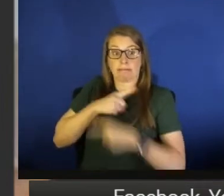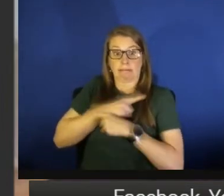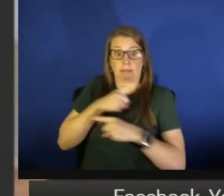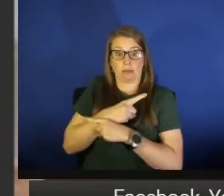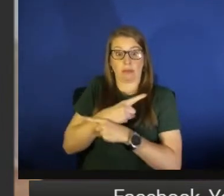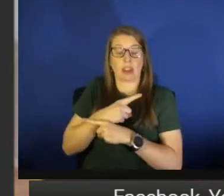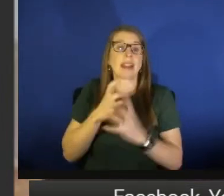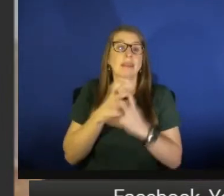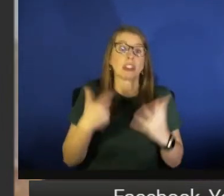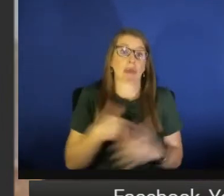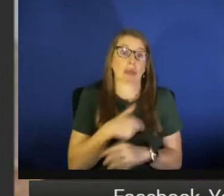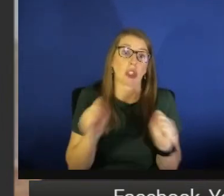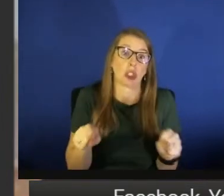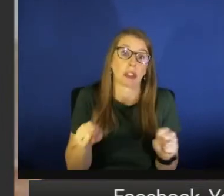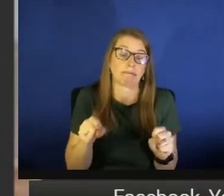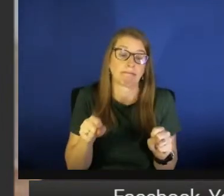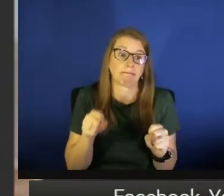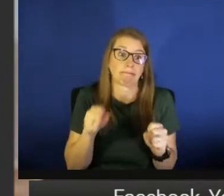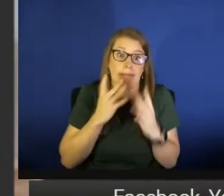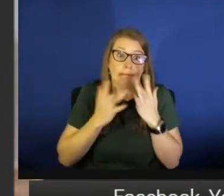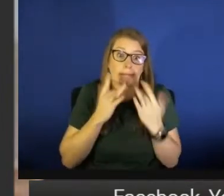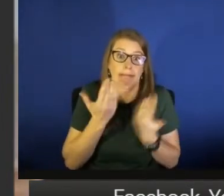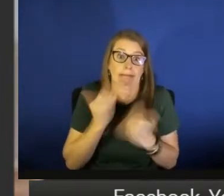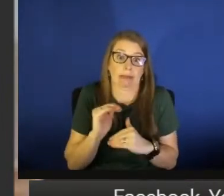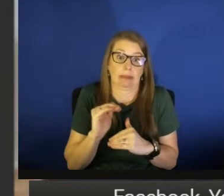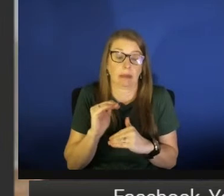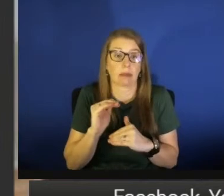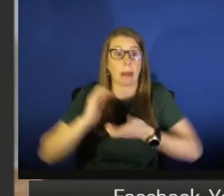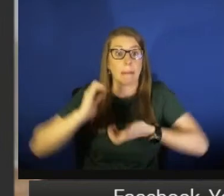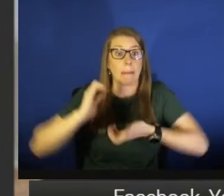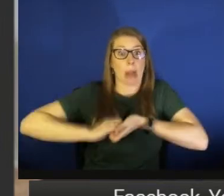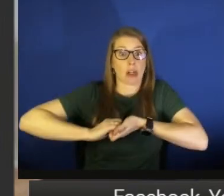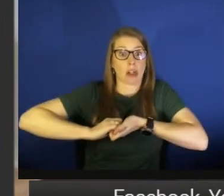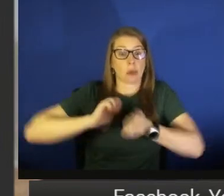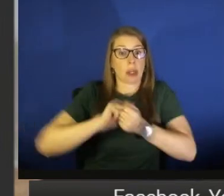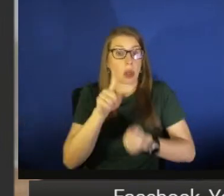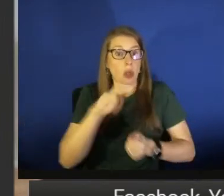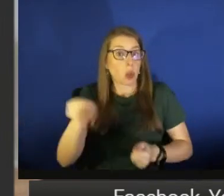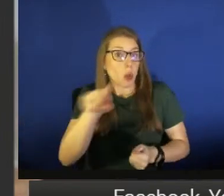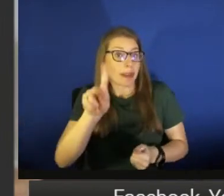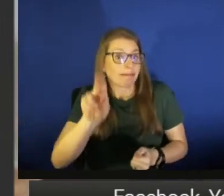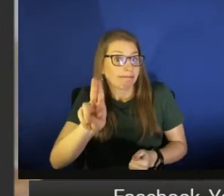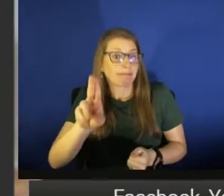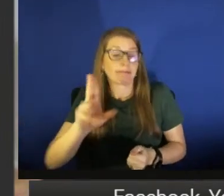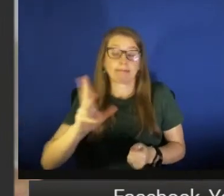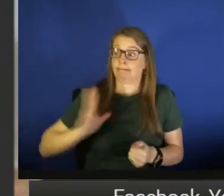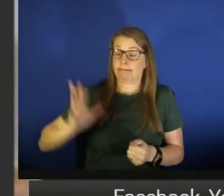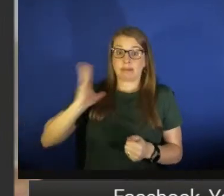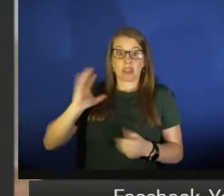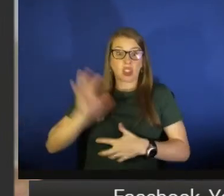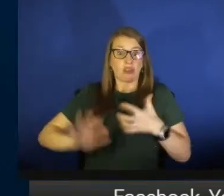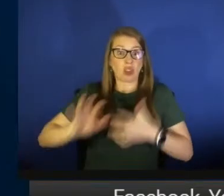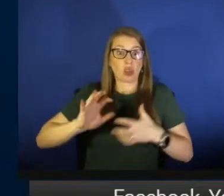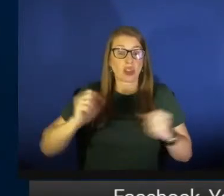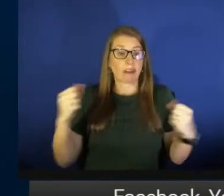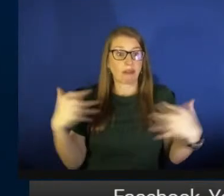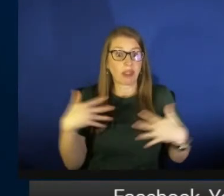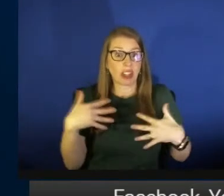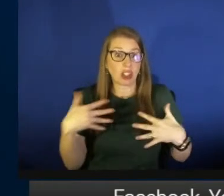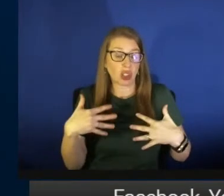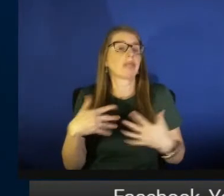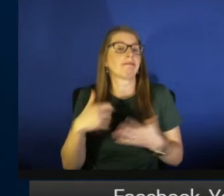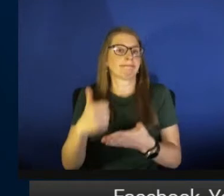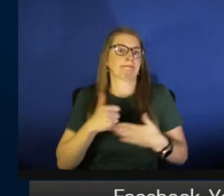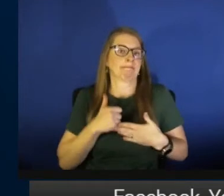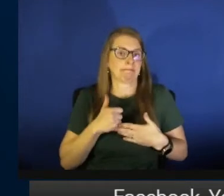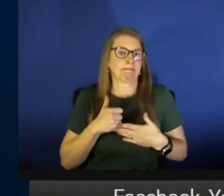could, with kind of you guys as a partner along the way, certainly in those early days when there was so much confusion and fear. Right. I